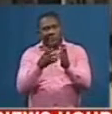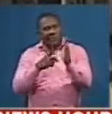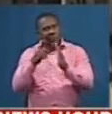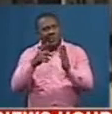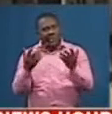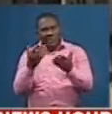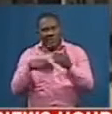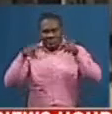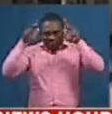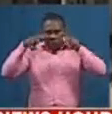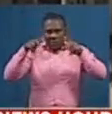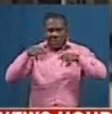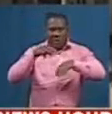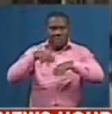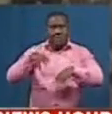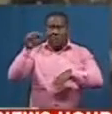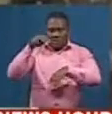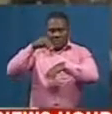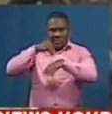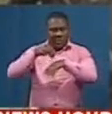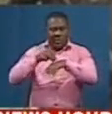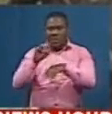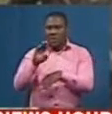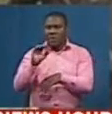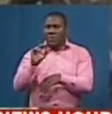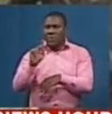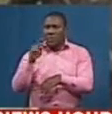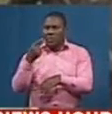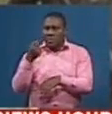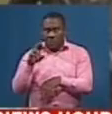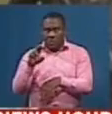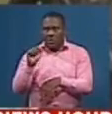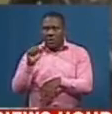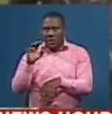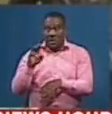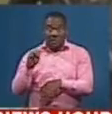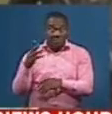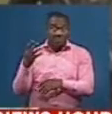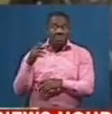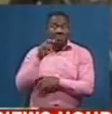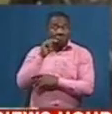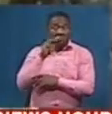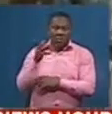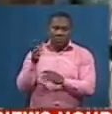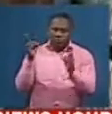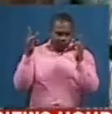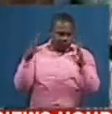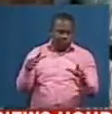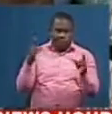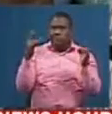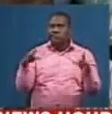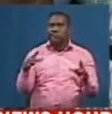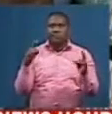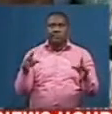jihadists in northern Mali and Boko Haram in Nigeria and surrounding countries are the biggest challenges currently facing the